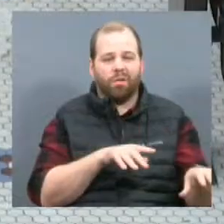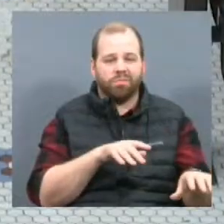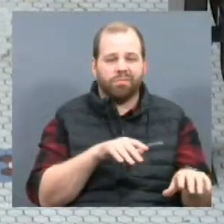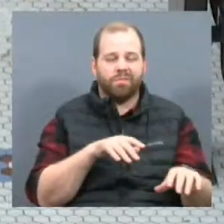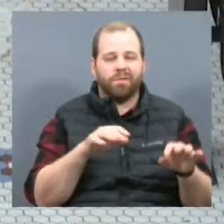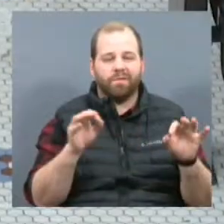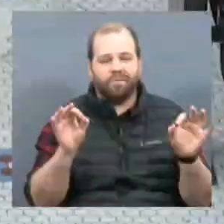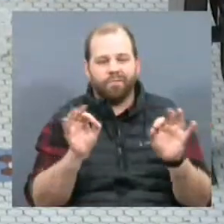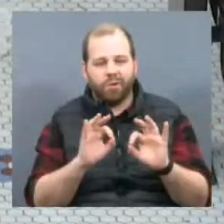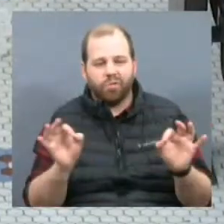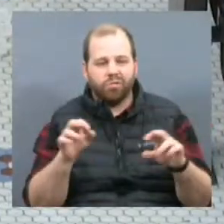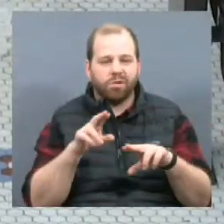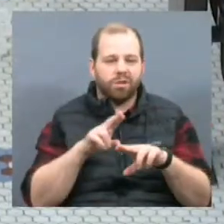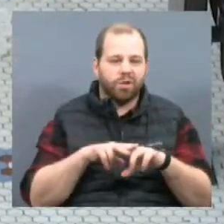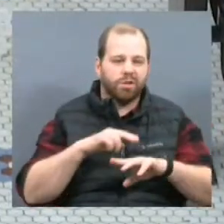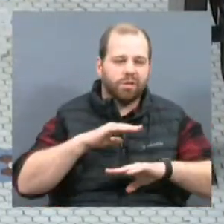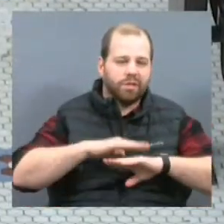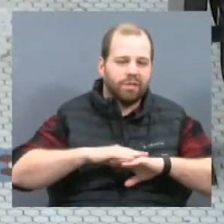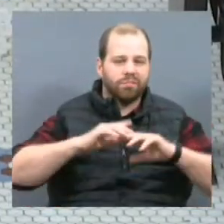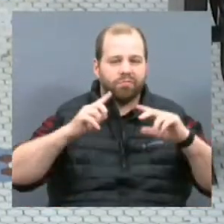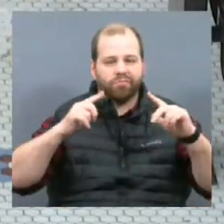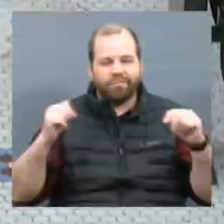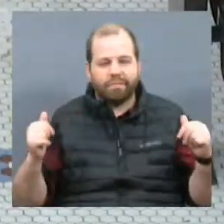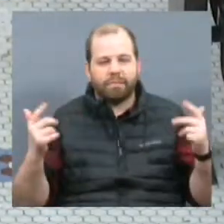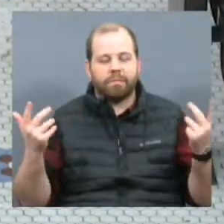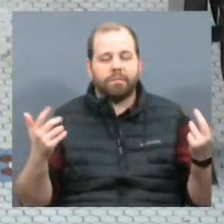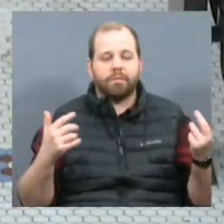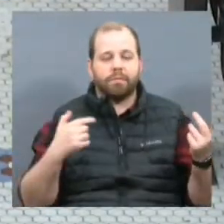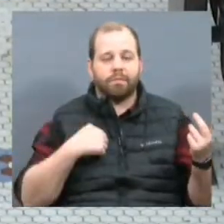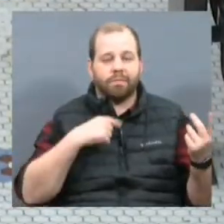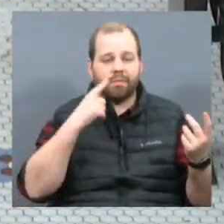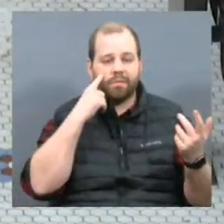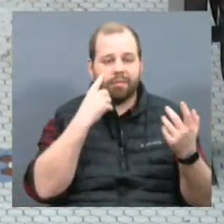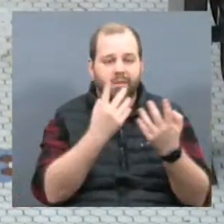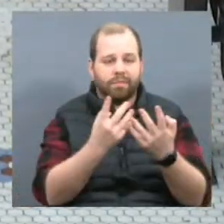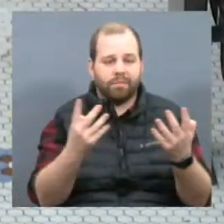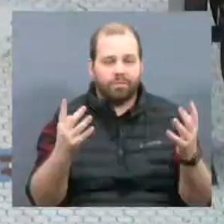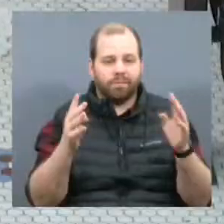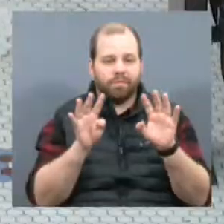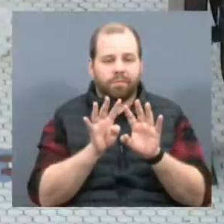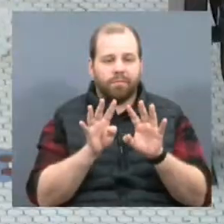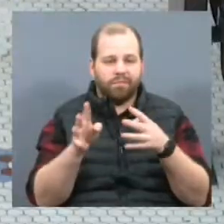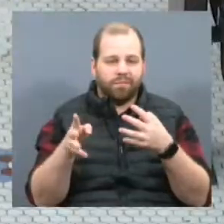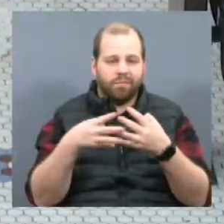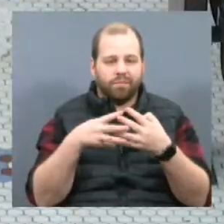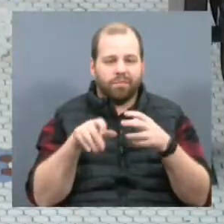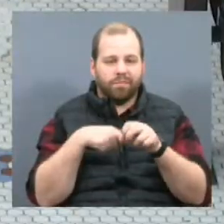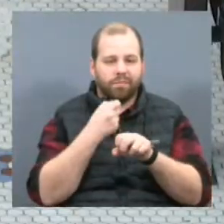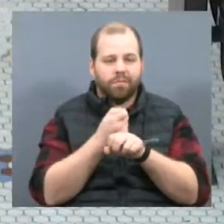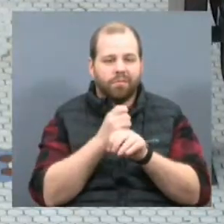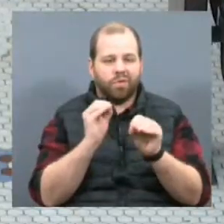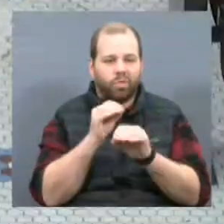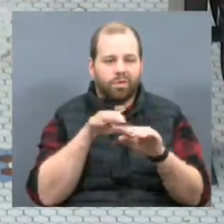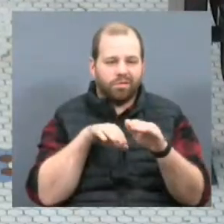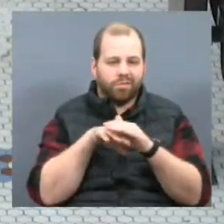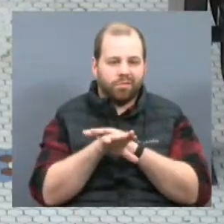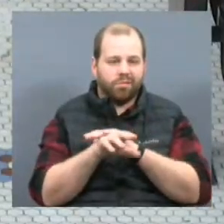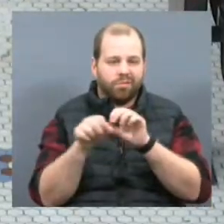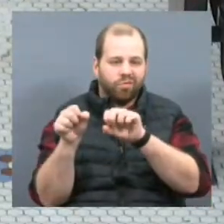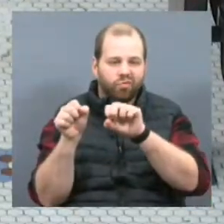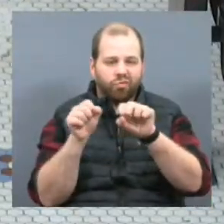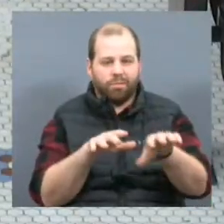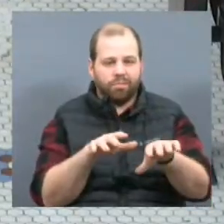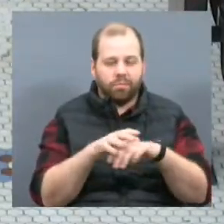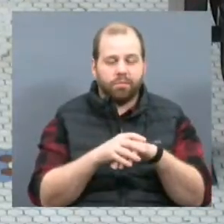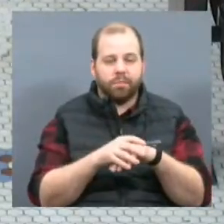stuff. And I think if it's gated and locked when they're not there and nobody can get in there, it'd have a much